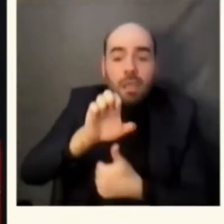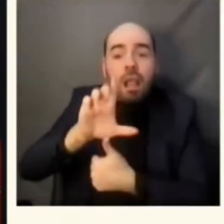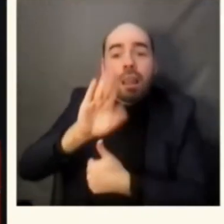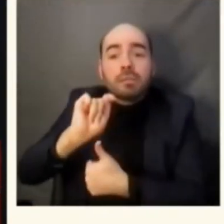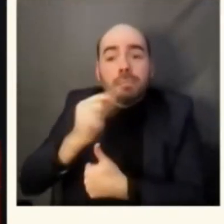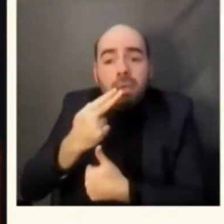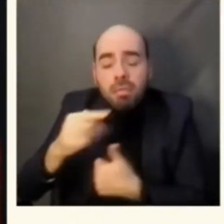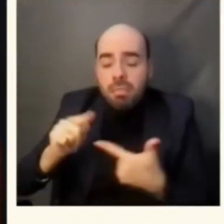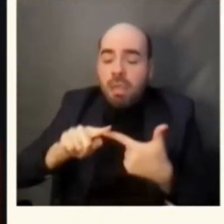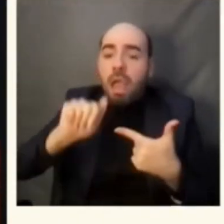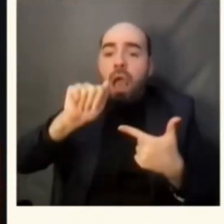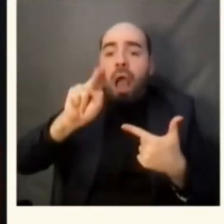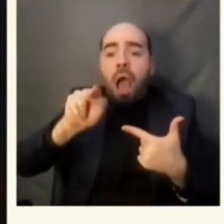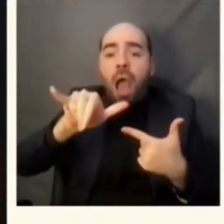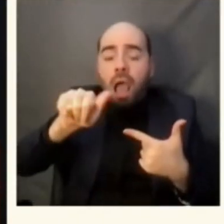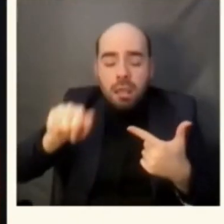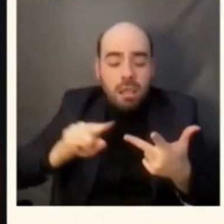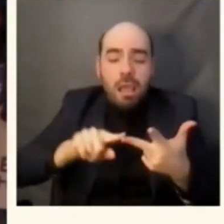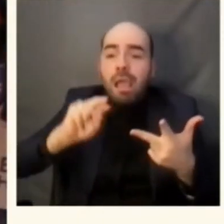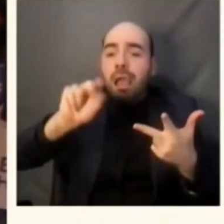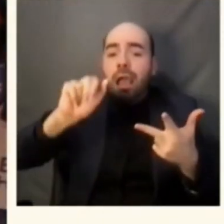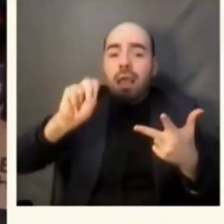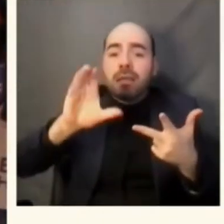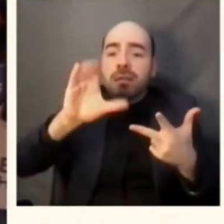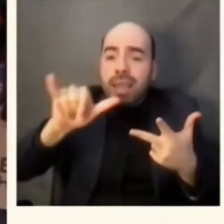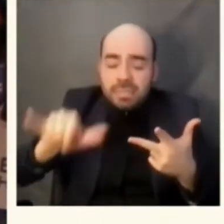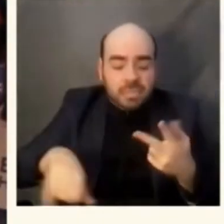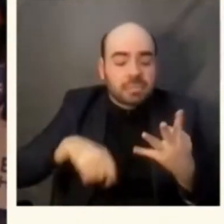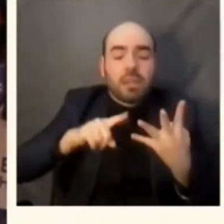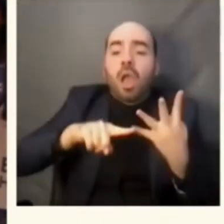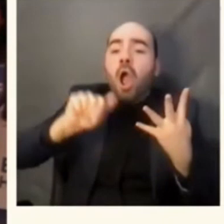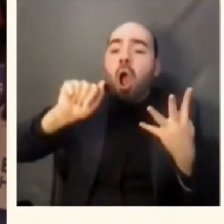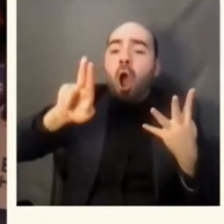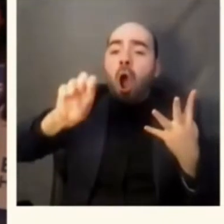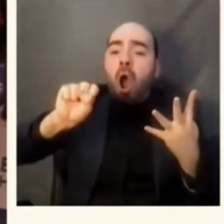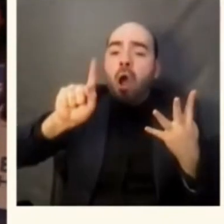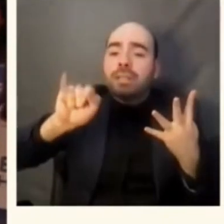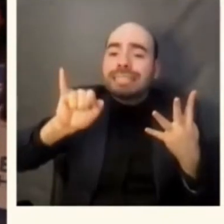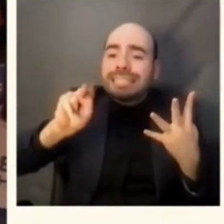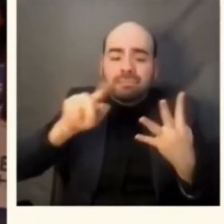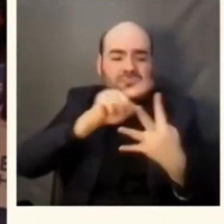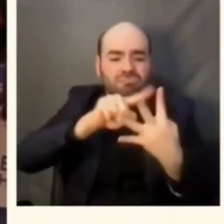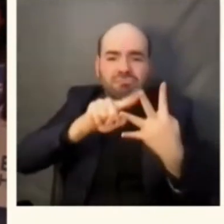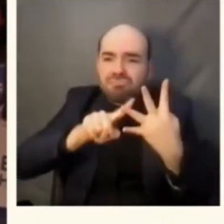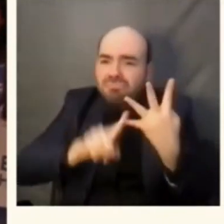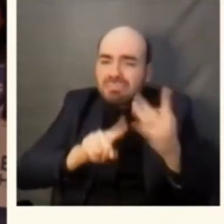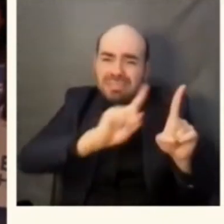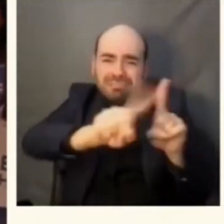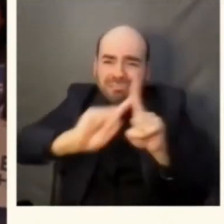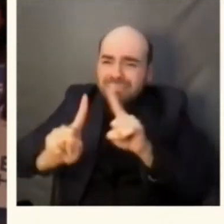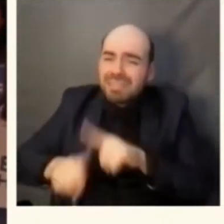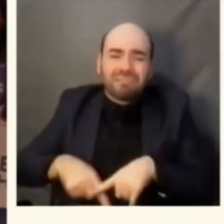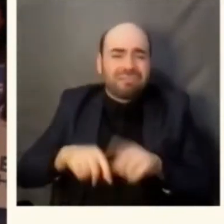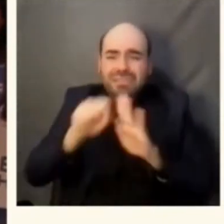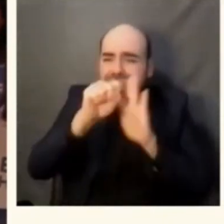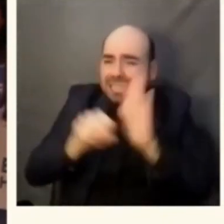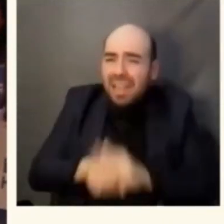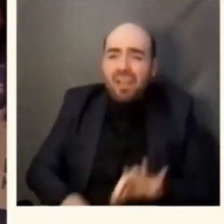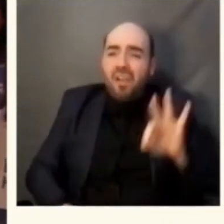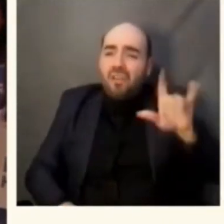Nancy, Austin, they came from different backgrounds and states, Florida, Texas,